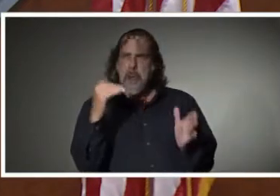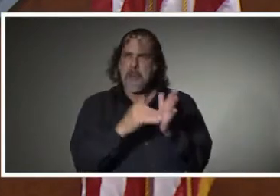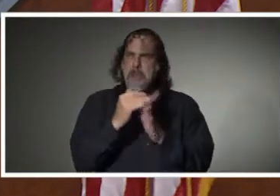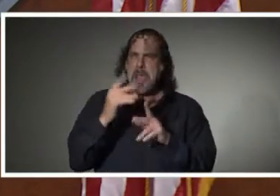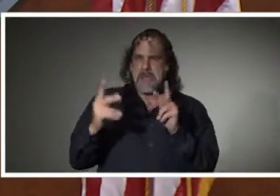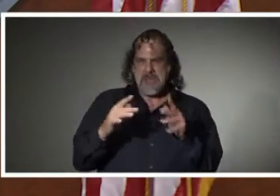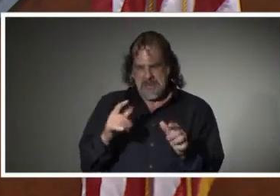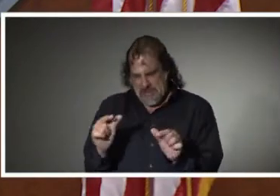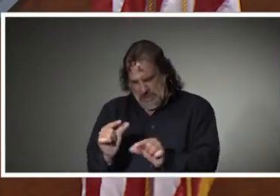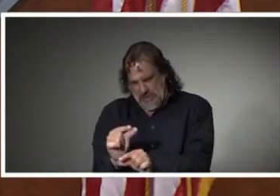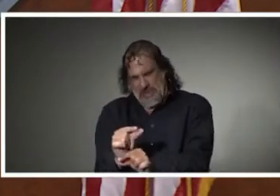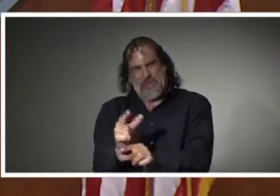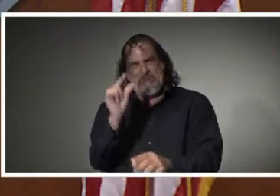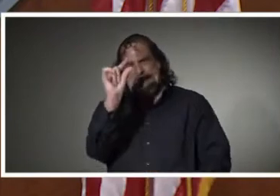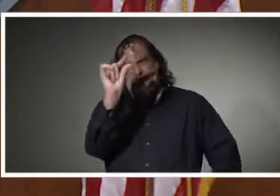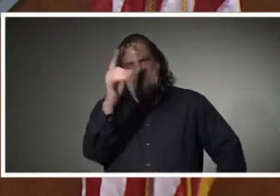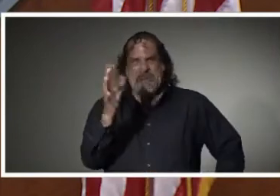deal."